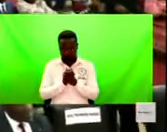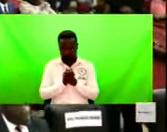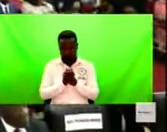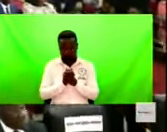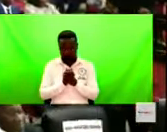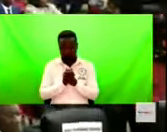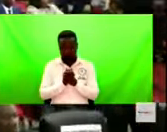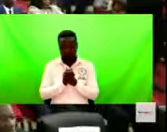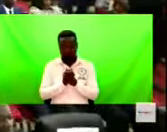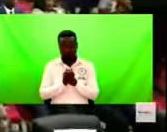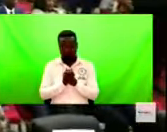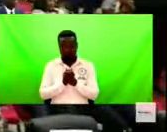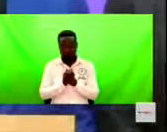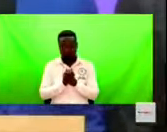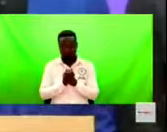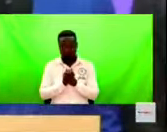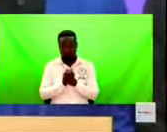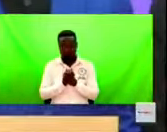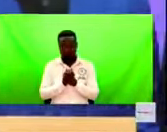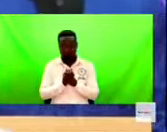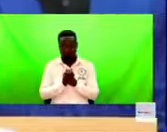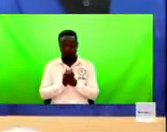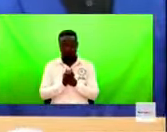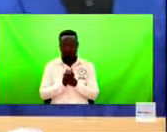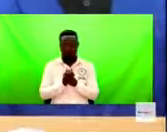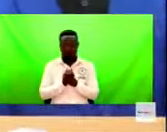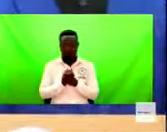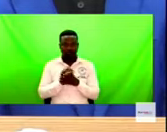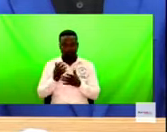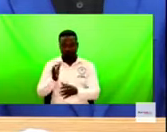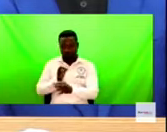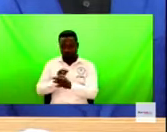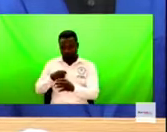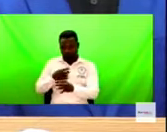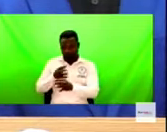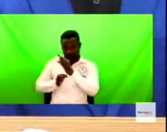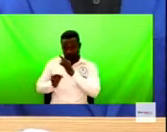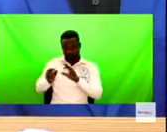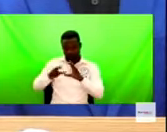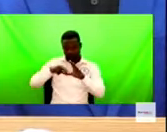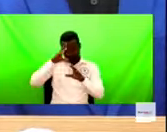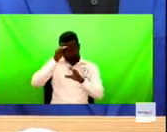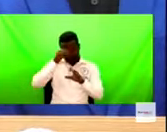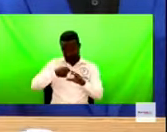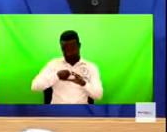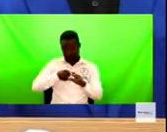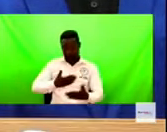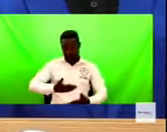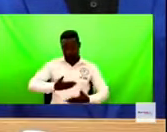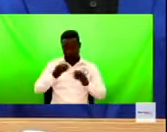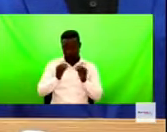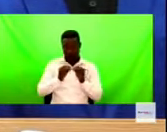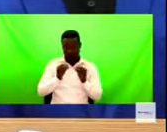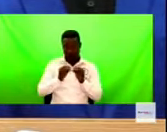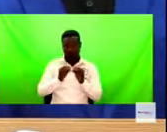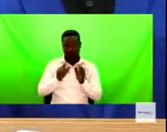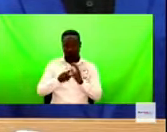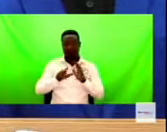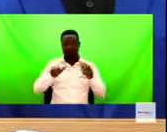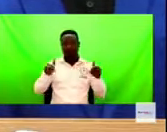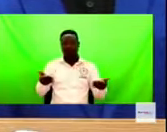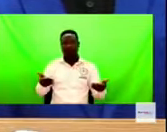On behalf of the chairman of our church, I am glad and happy to introduce